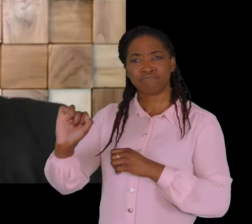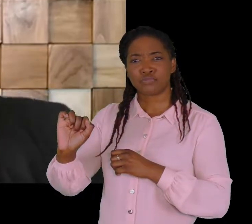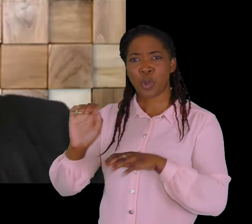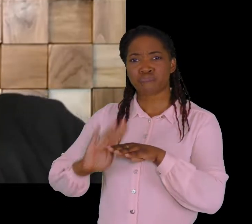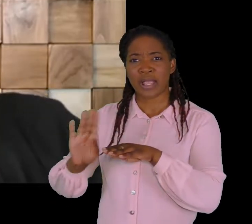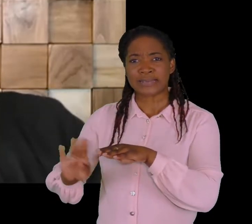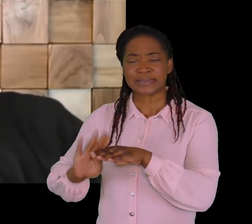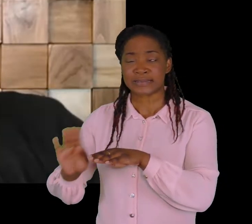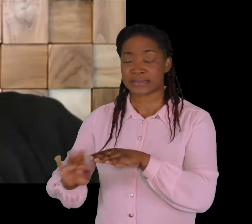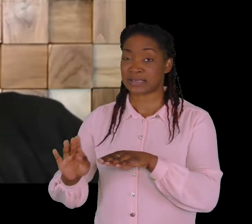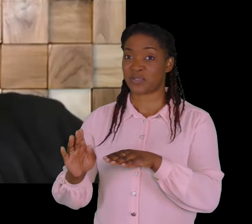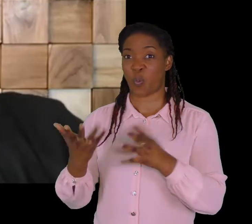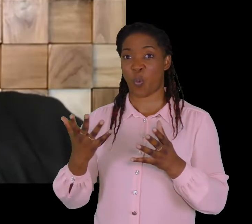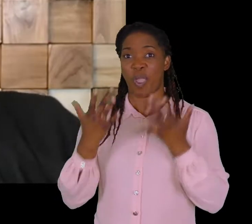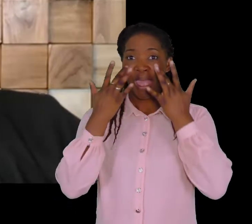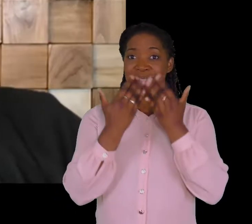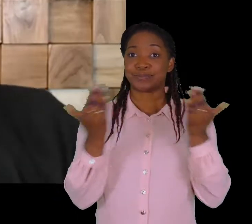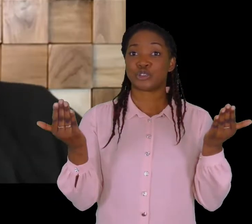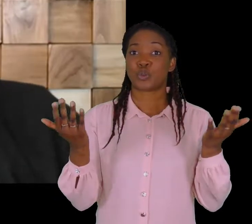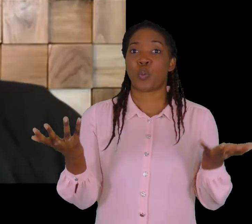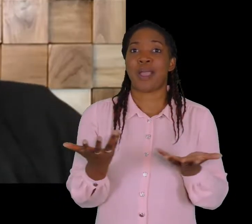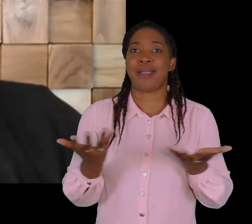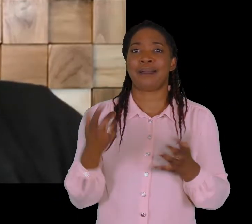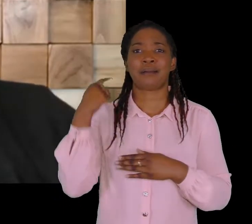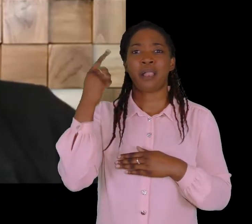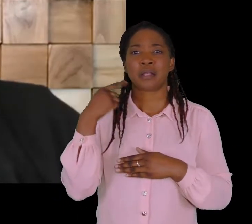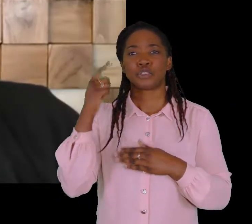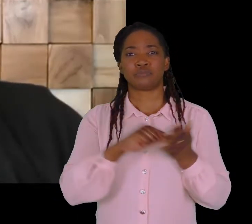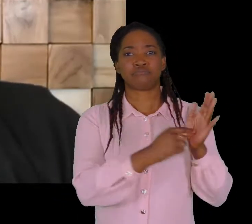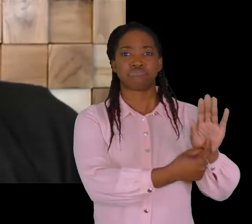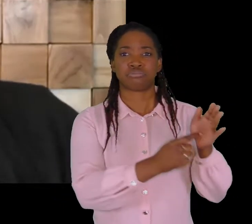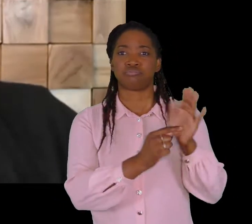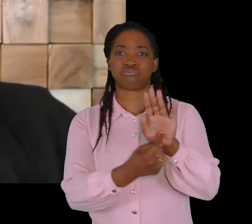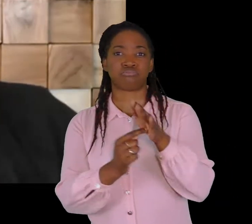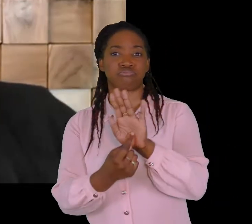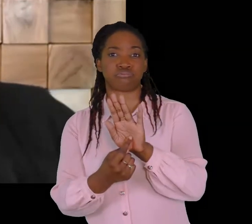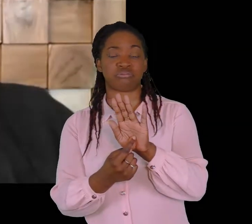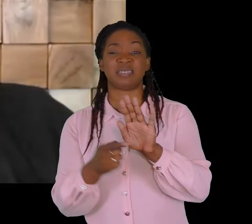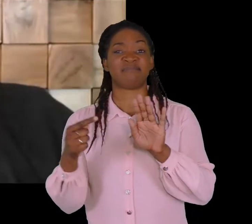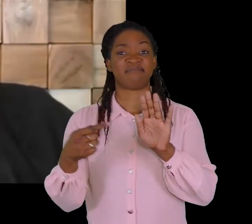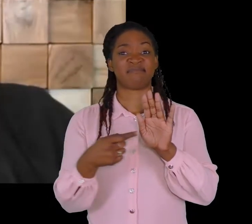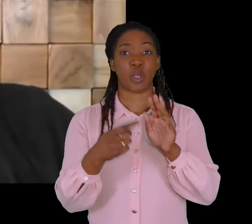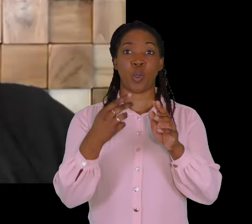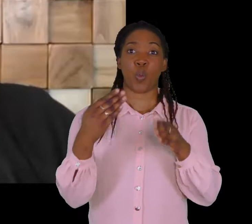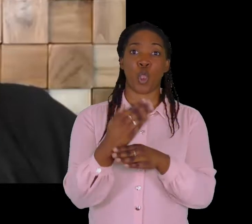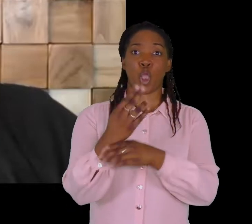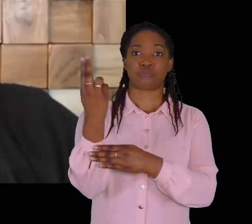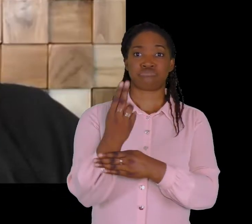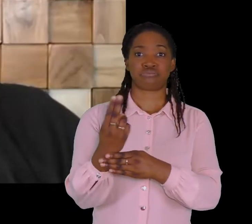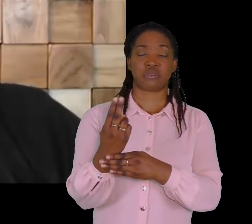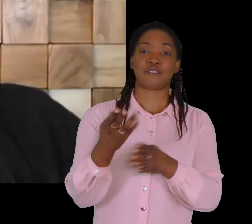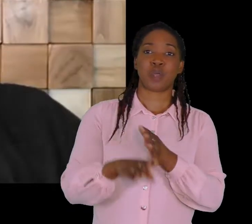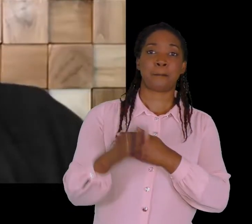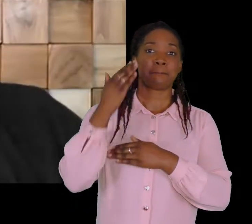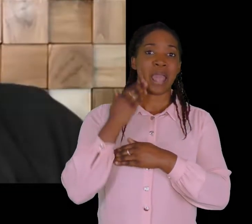her practice as a curator of seminal exhibitions in London that showcased a variety of revolutionary works and practices by